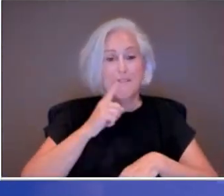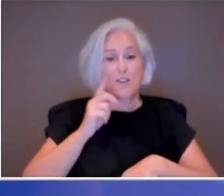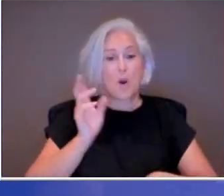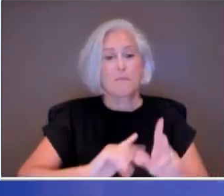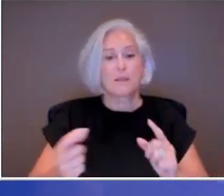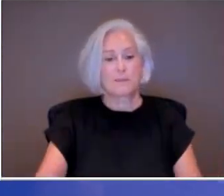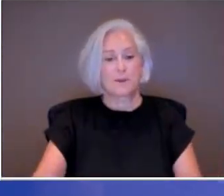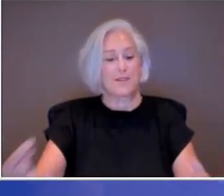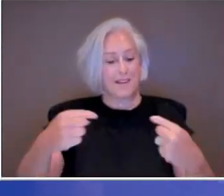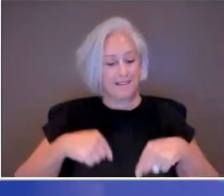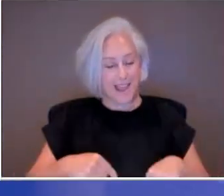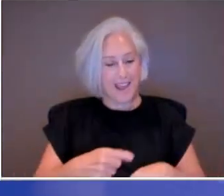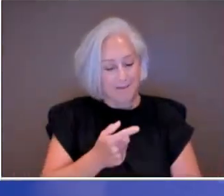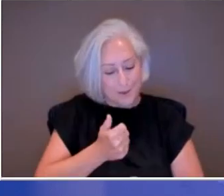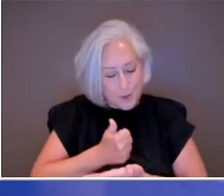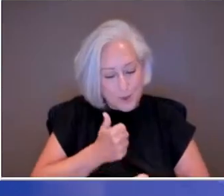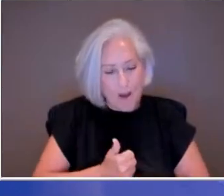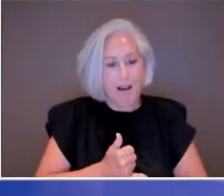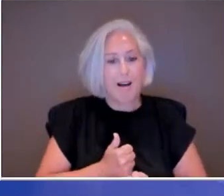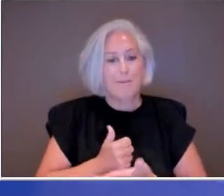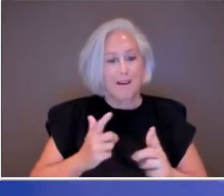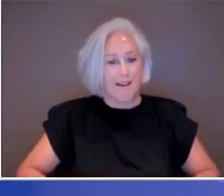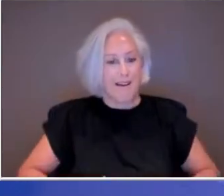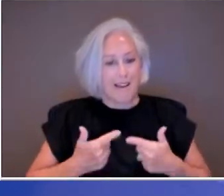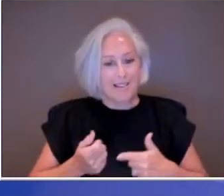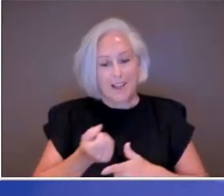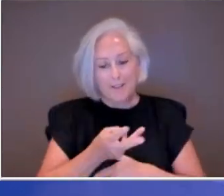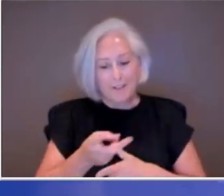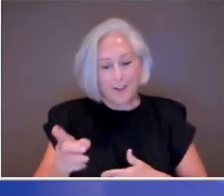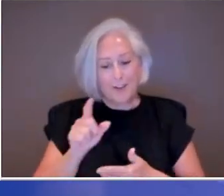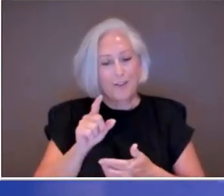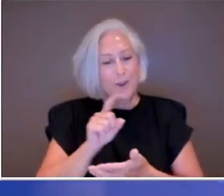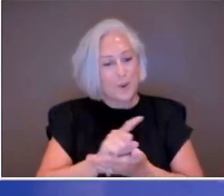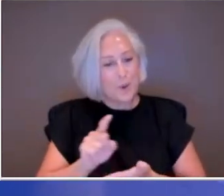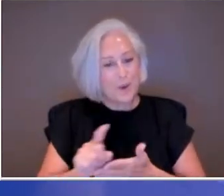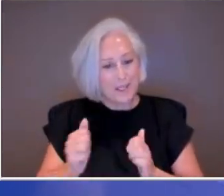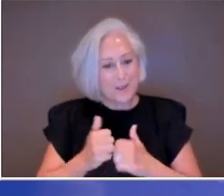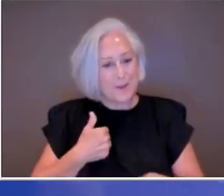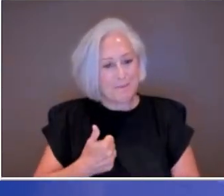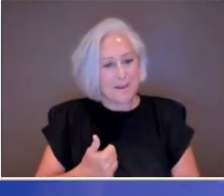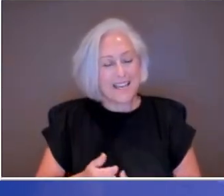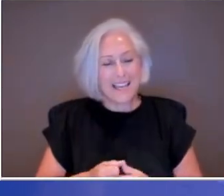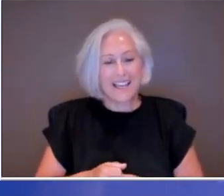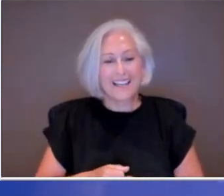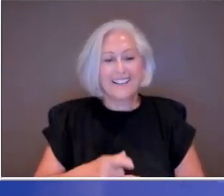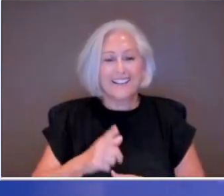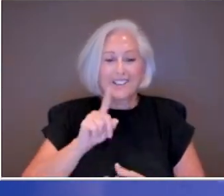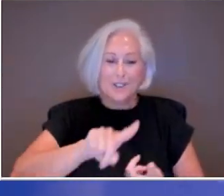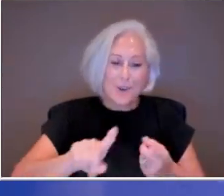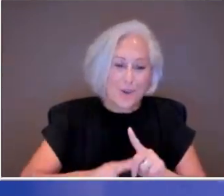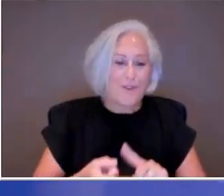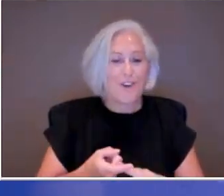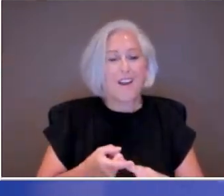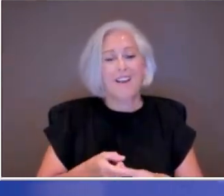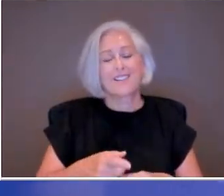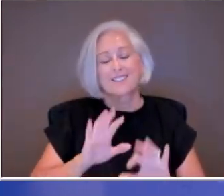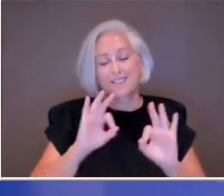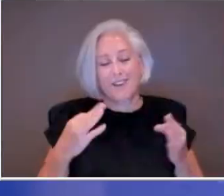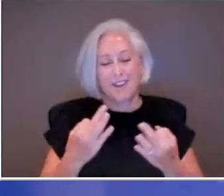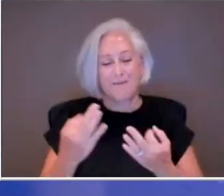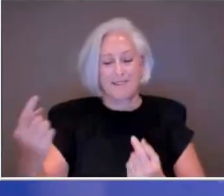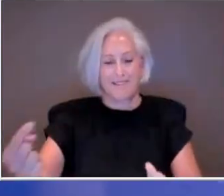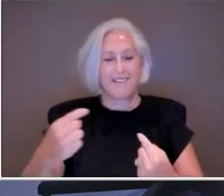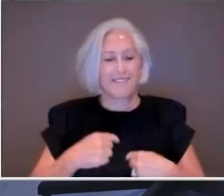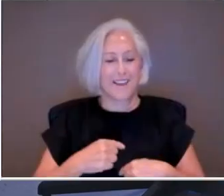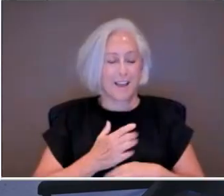and, live at our house for a few weeks at a time. And Your loved ones and your friends that came yes, to stay with you? they did, yeah.